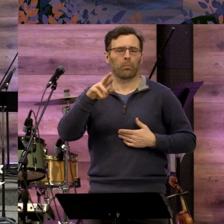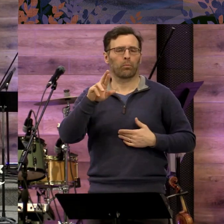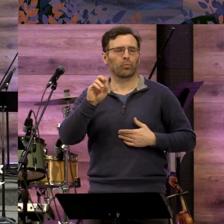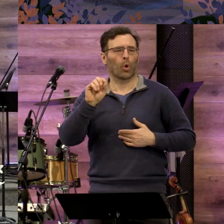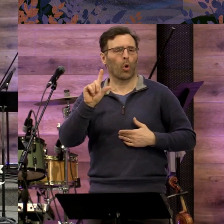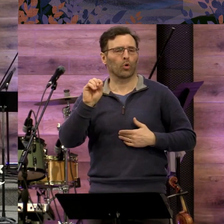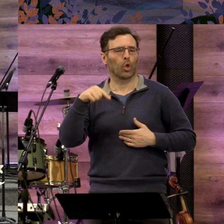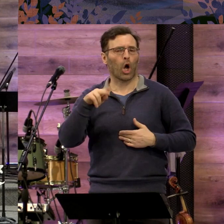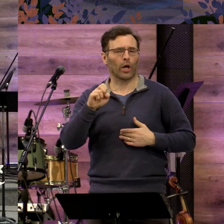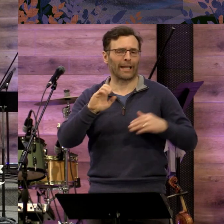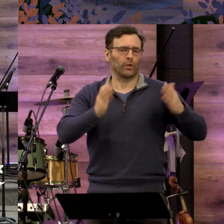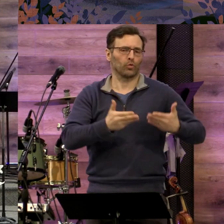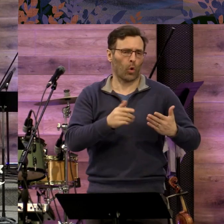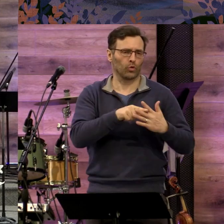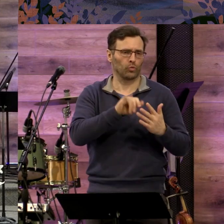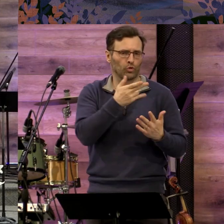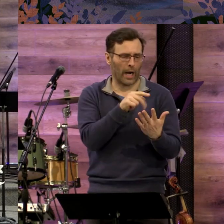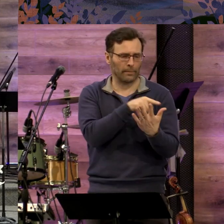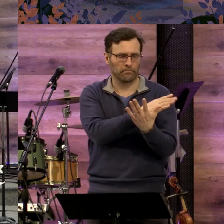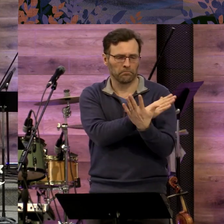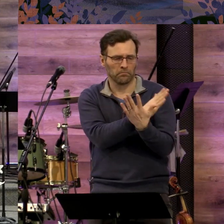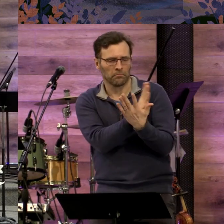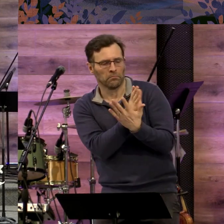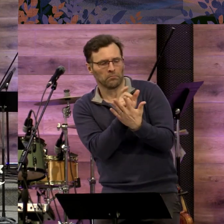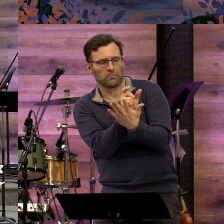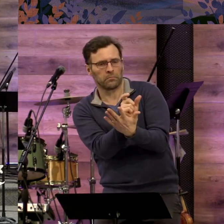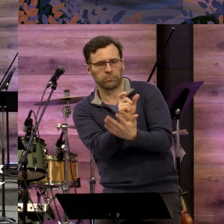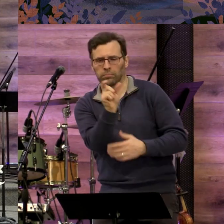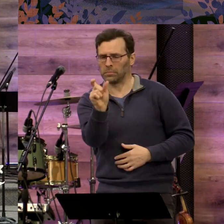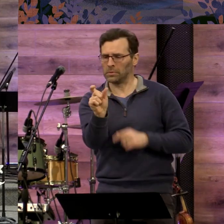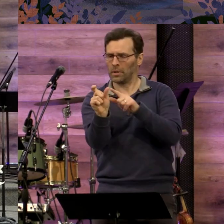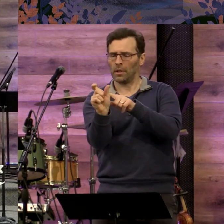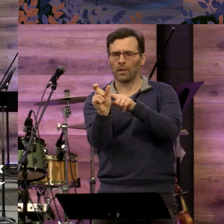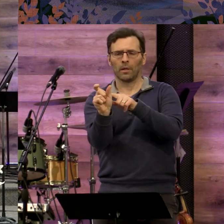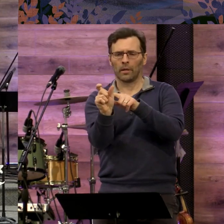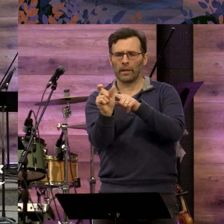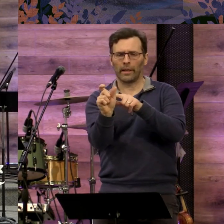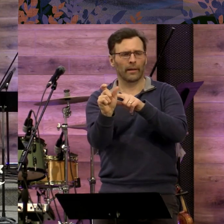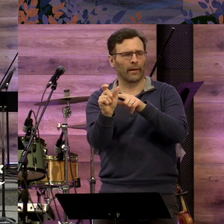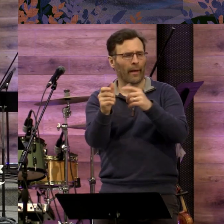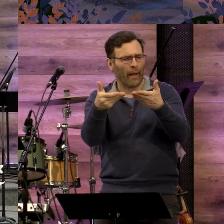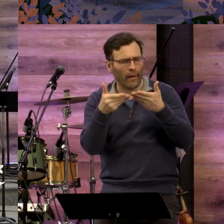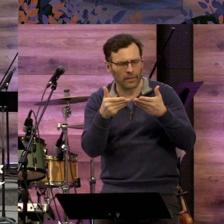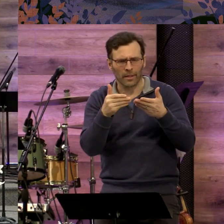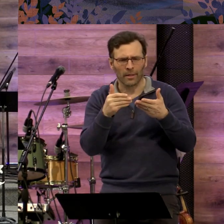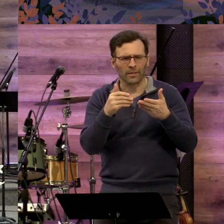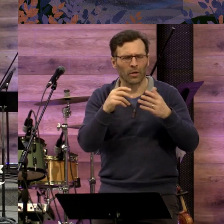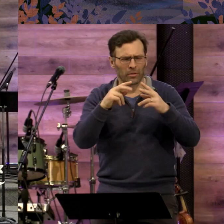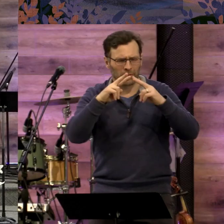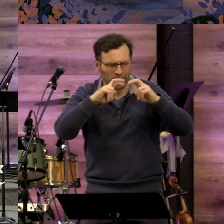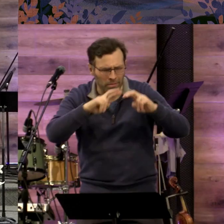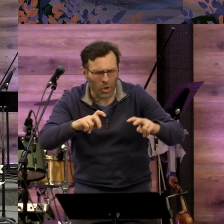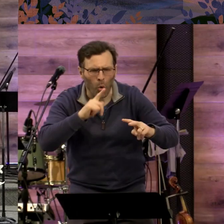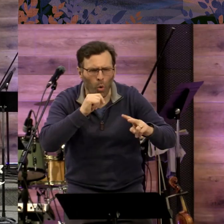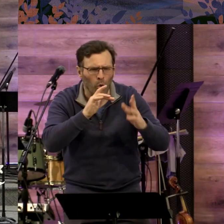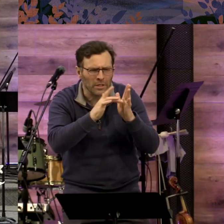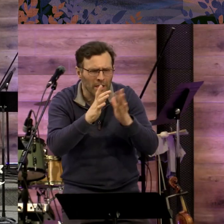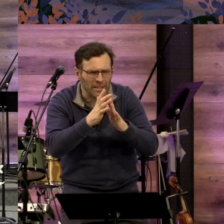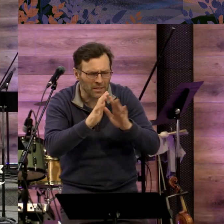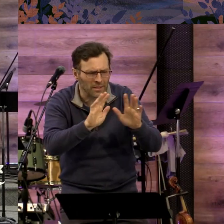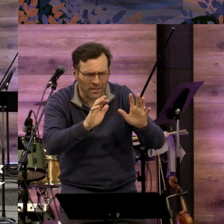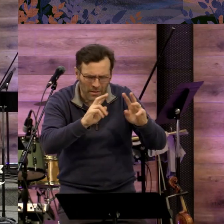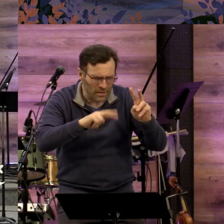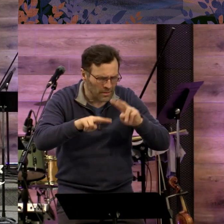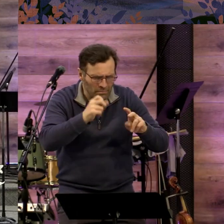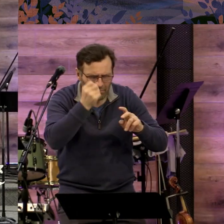these questions and invites us to explore the person and the work of Jesus even more. Let me read it, and